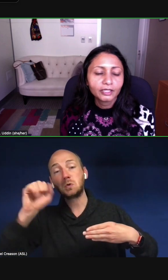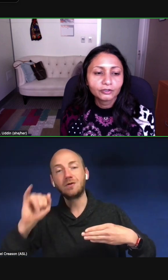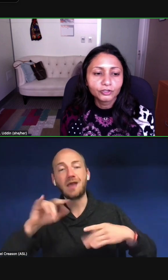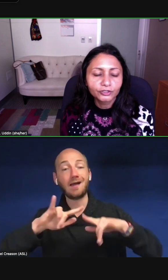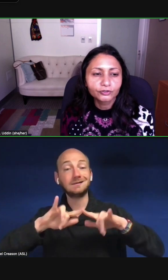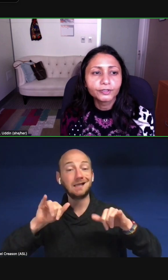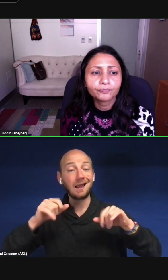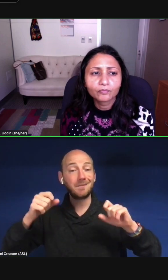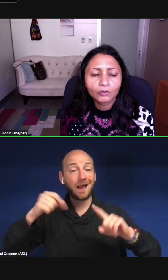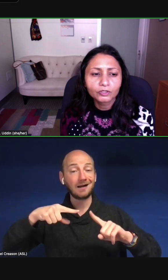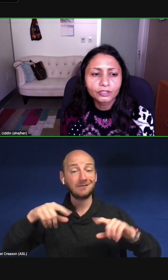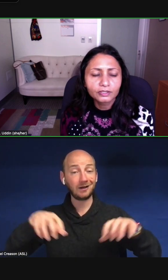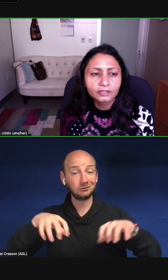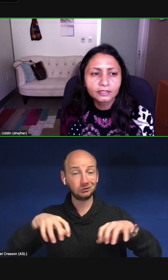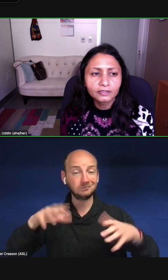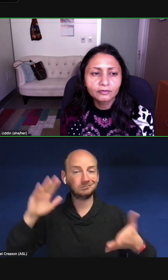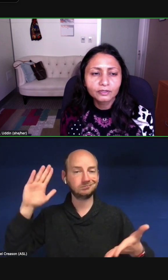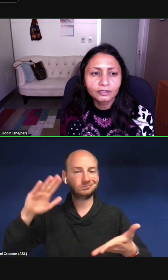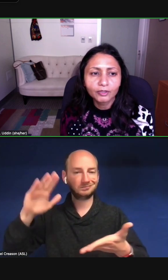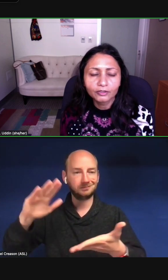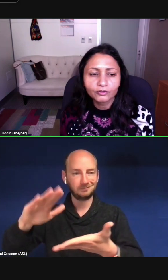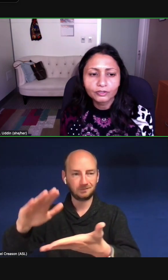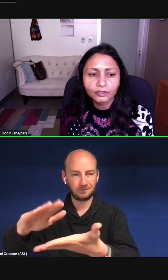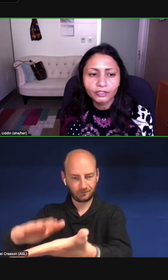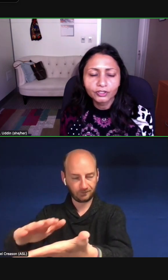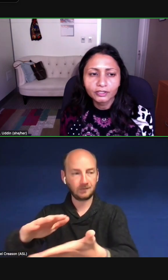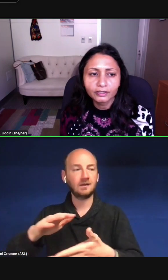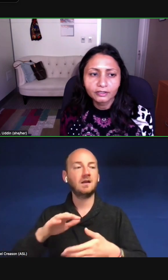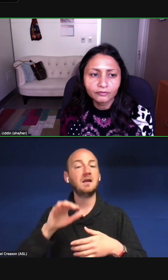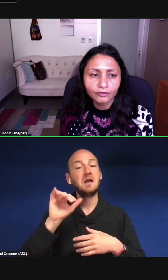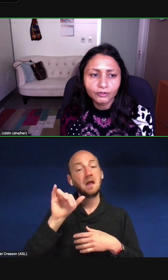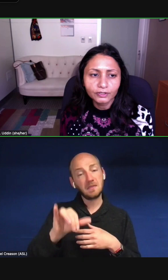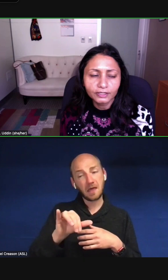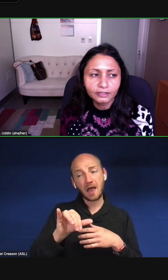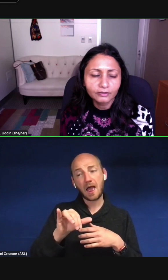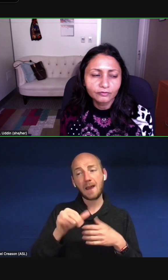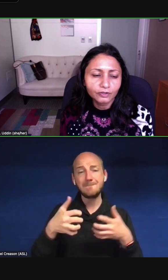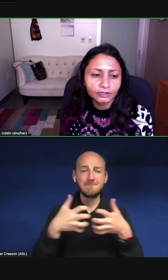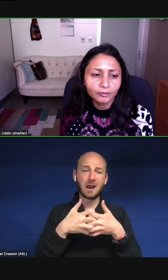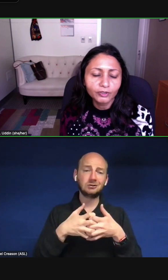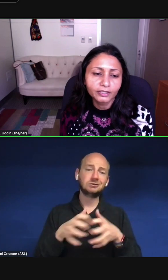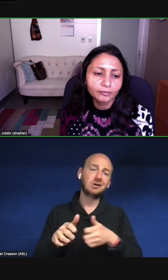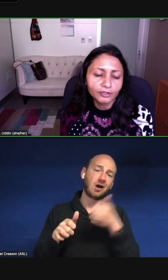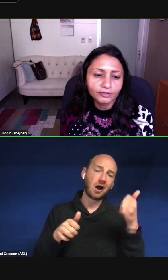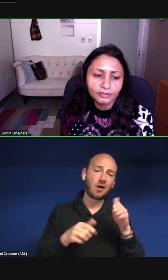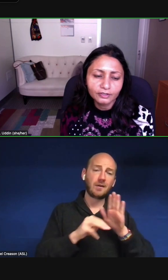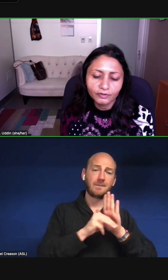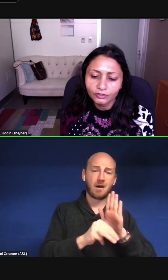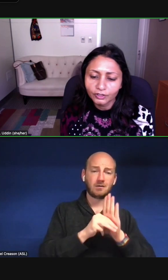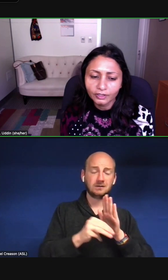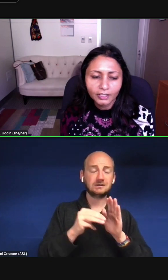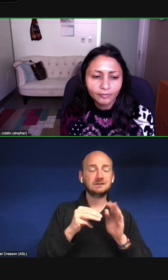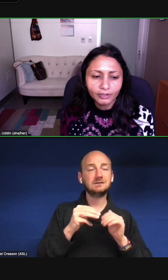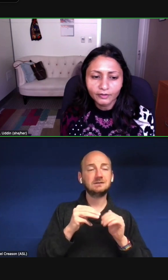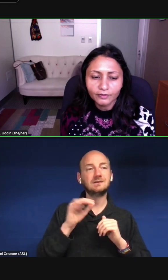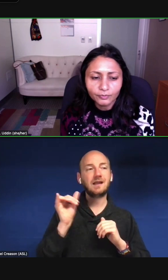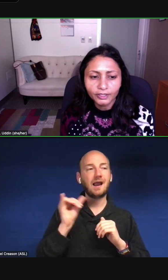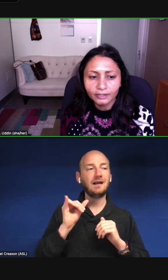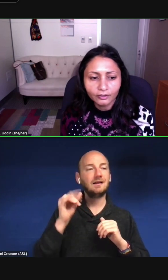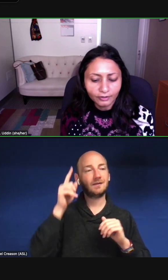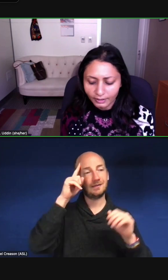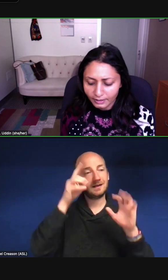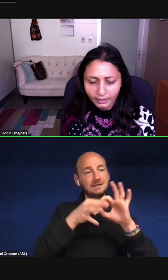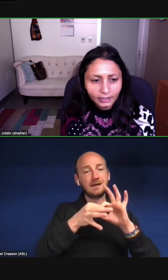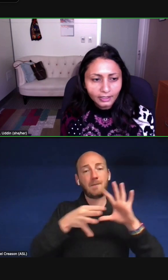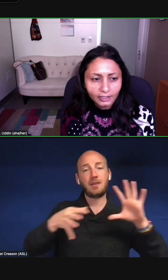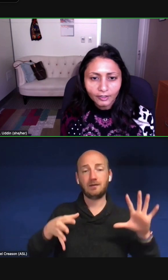U-shaped trajectory, which is consistent with some models of aging, like the default executive coupling hypothesis of aging by Nathan Spring